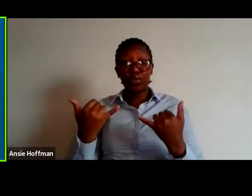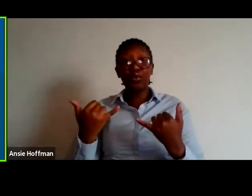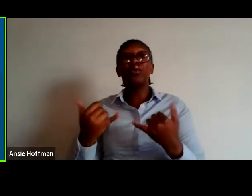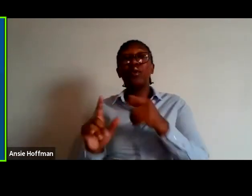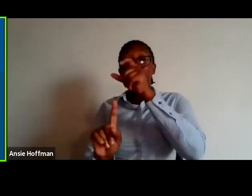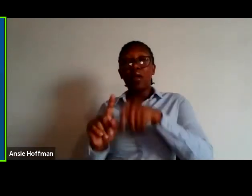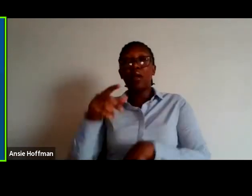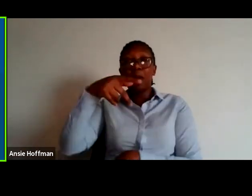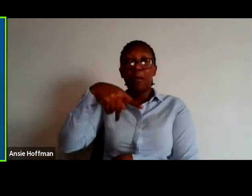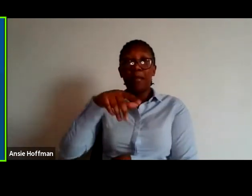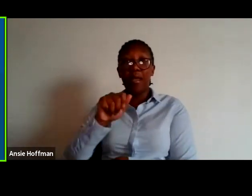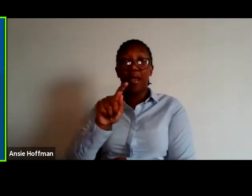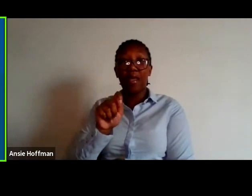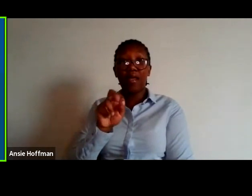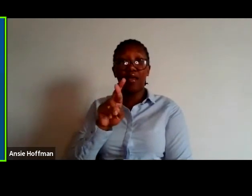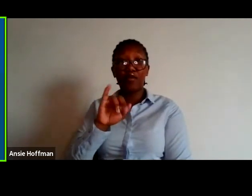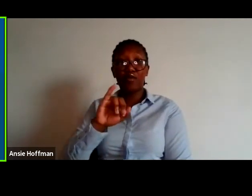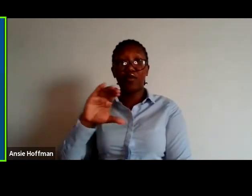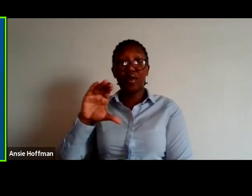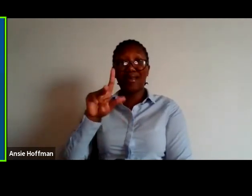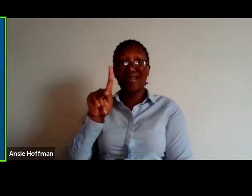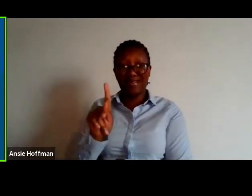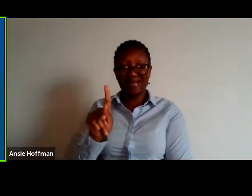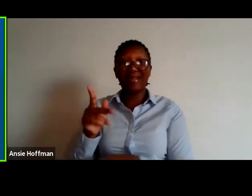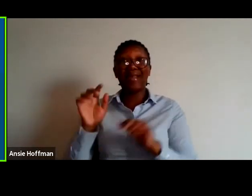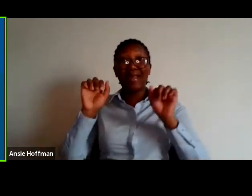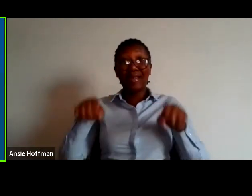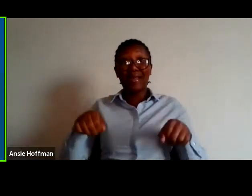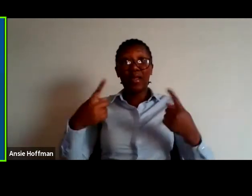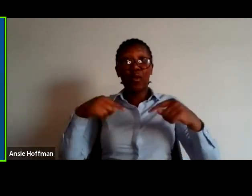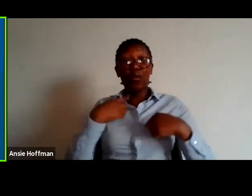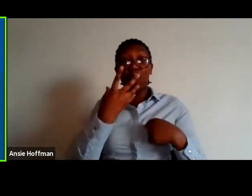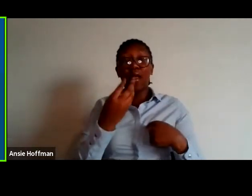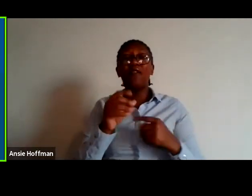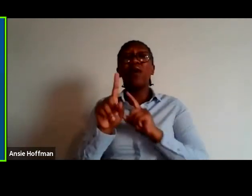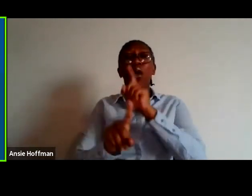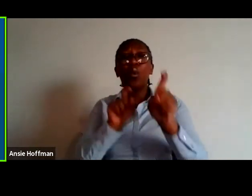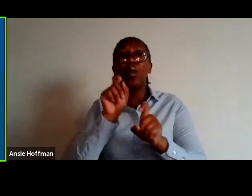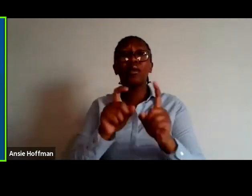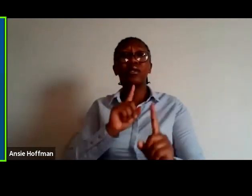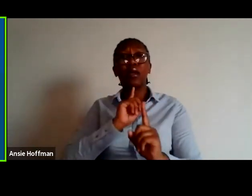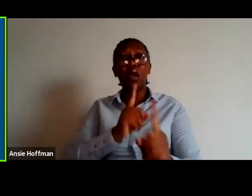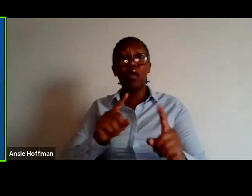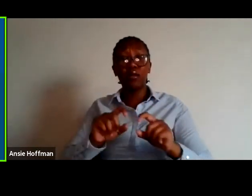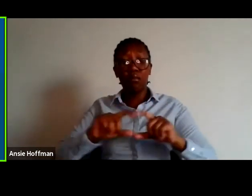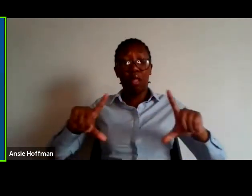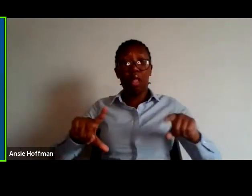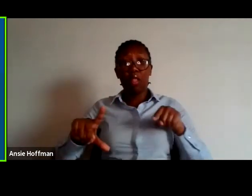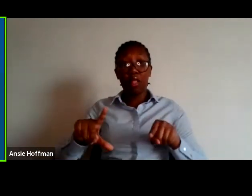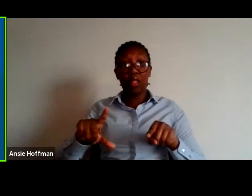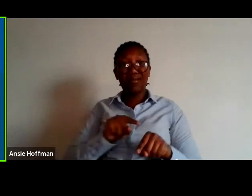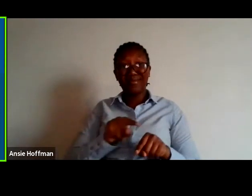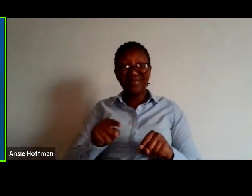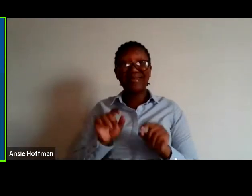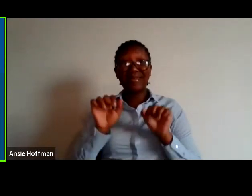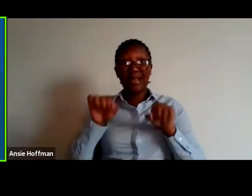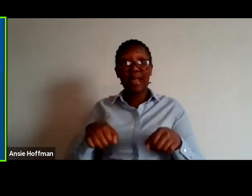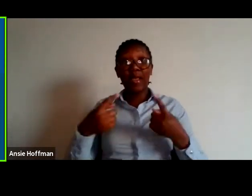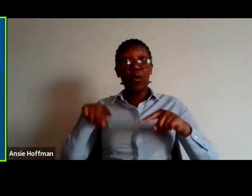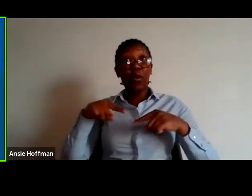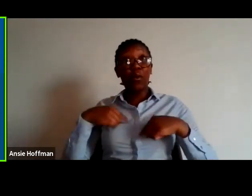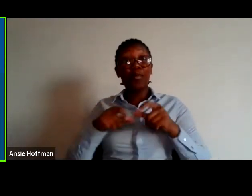Moweng. We have created a platform for questions and answers. Our panel of experts will be able